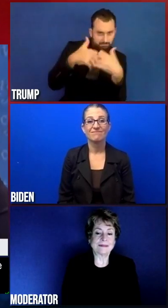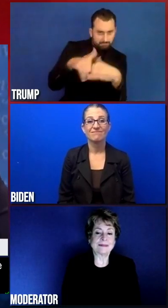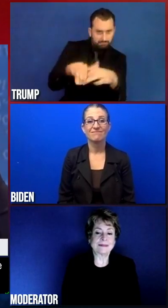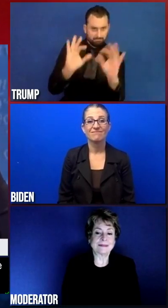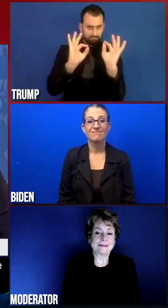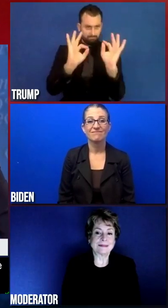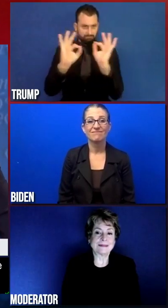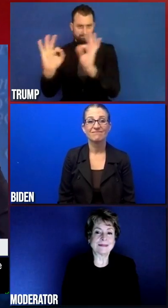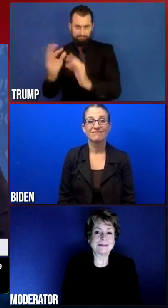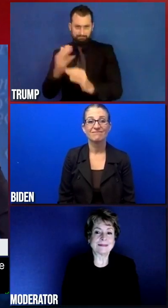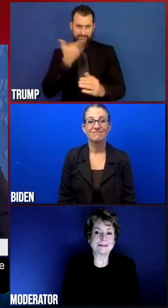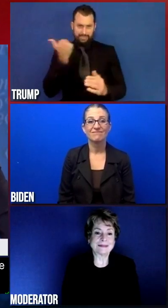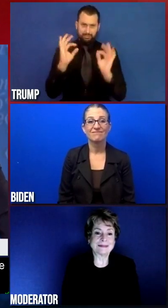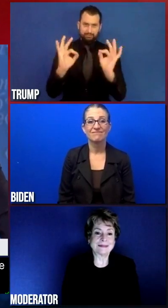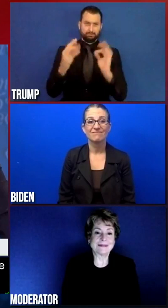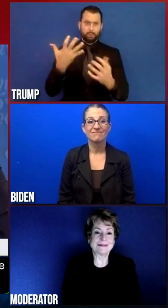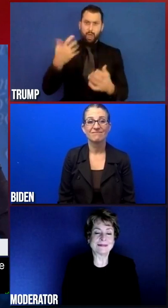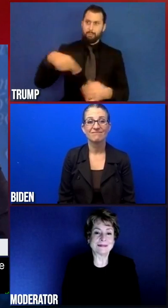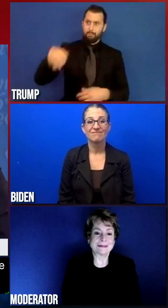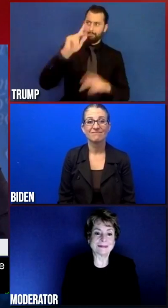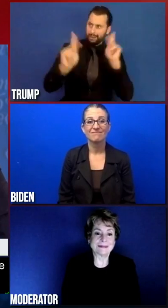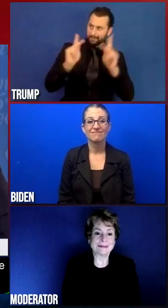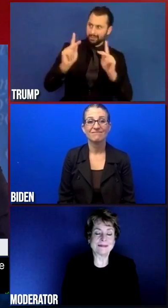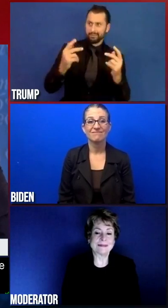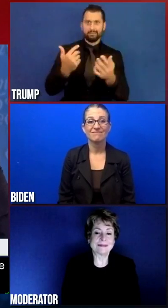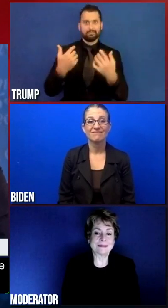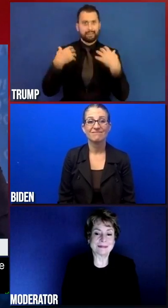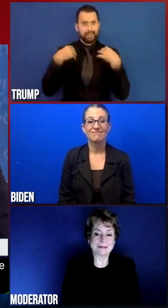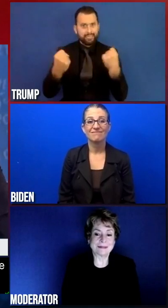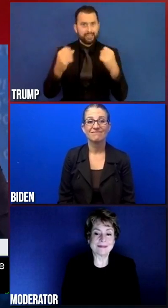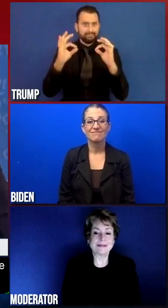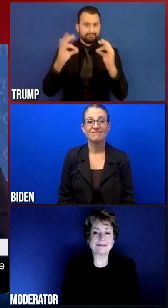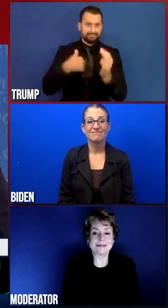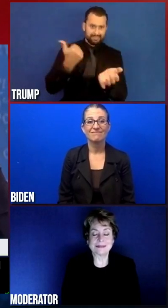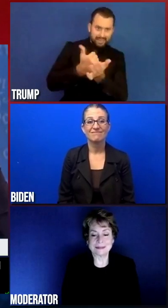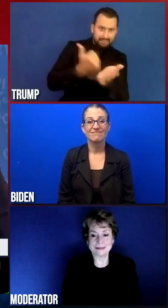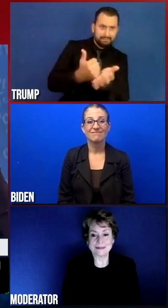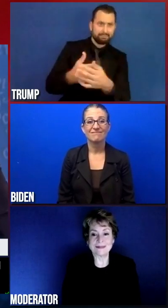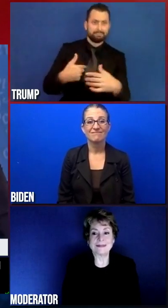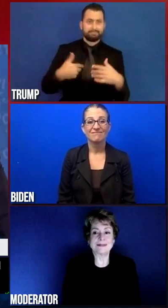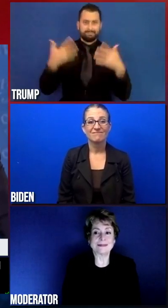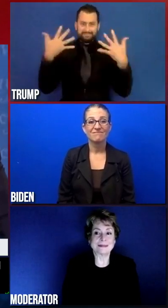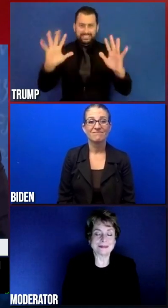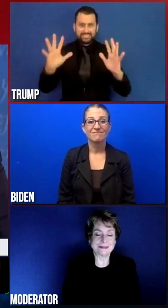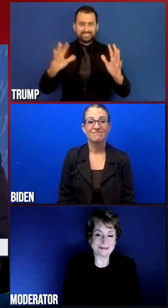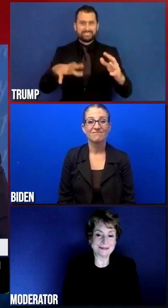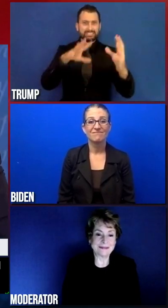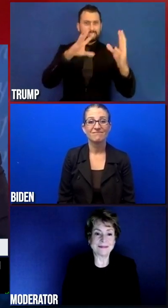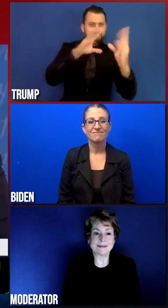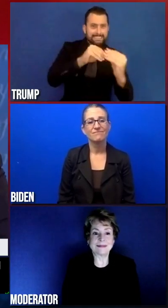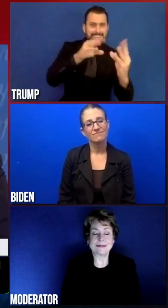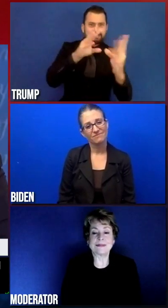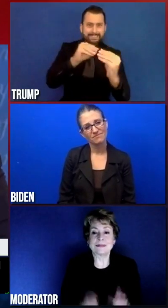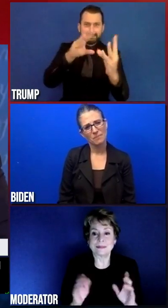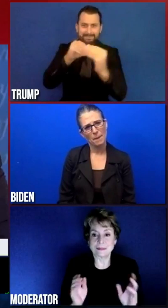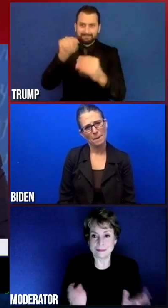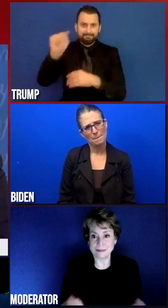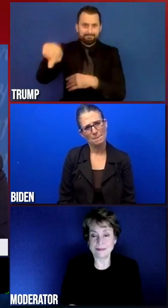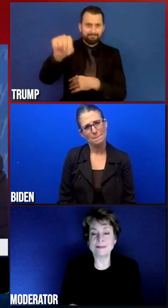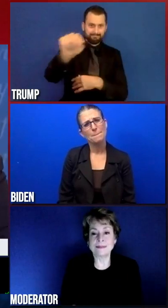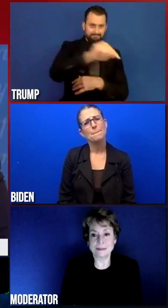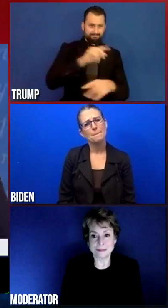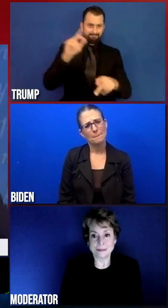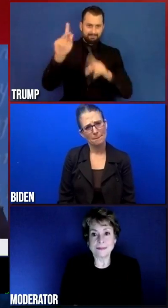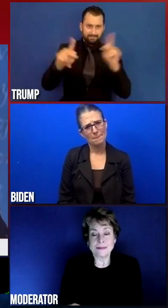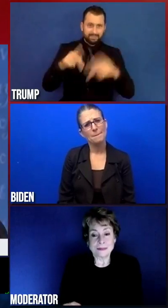had a meeting with them. They said the problem is no matter how well you run Obamacare, it's a disaster. It's too expensive. Okay. Premiums are